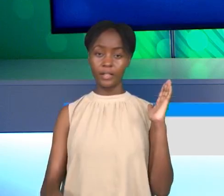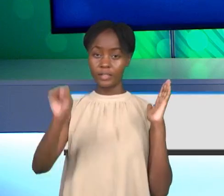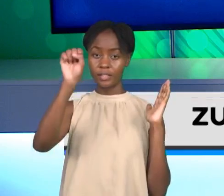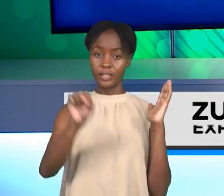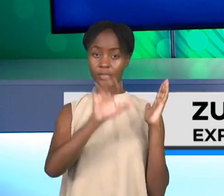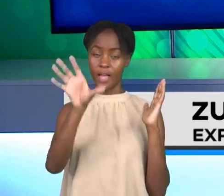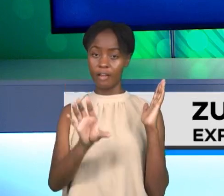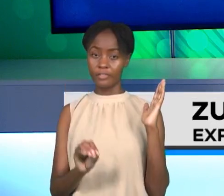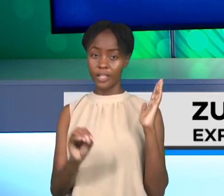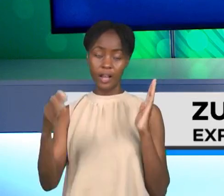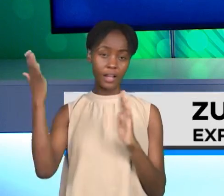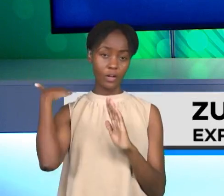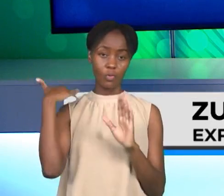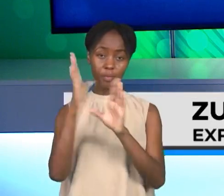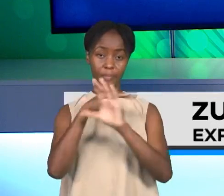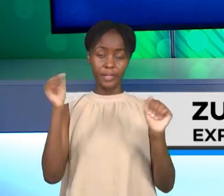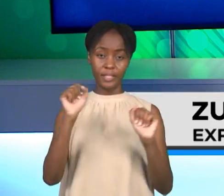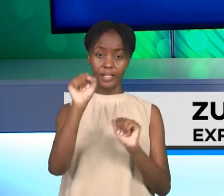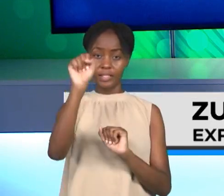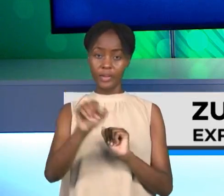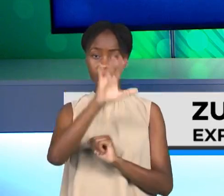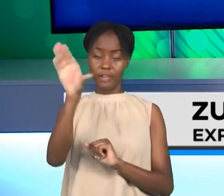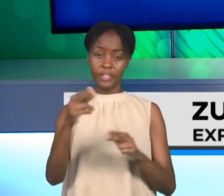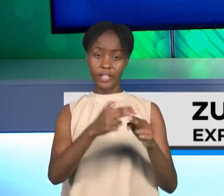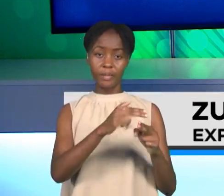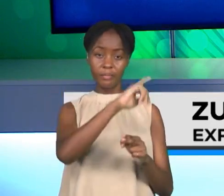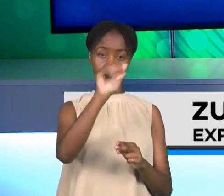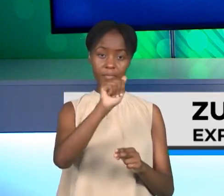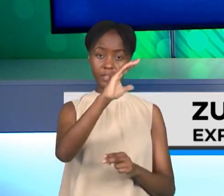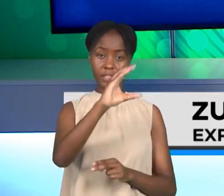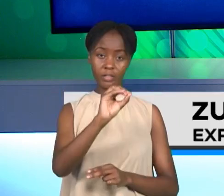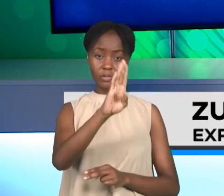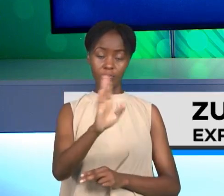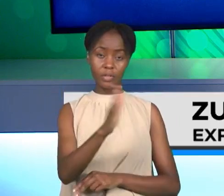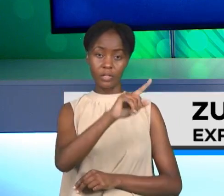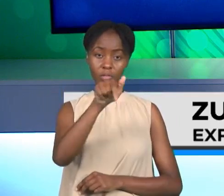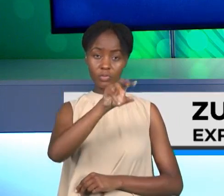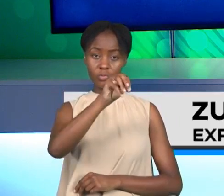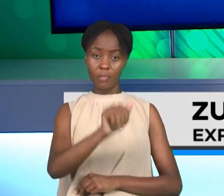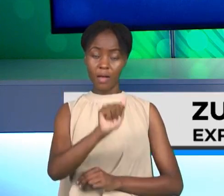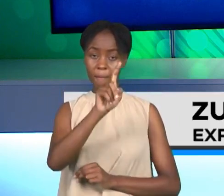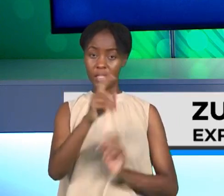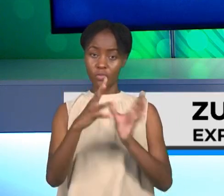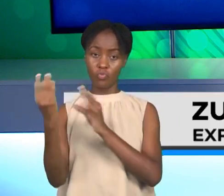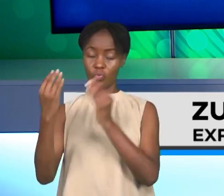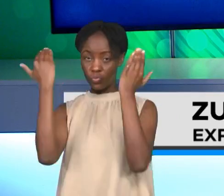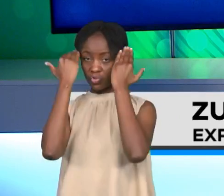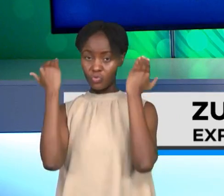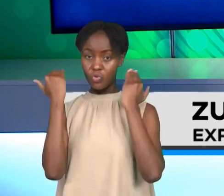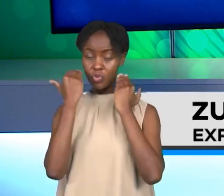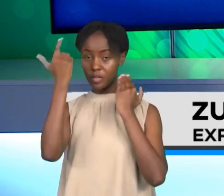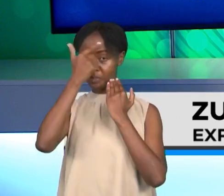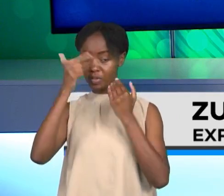Africa is that former South African President Jacob Zuma is required to appear before a judicial panel probing alleged